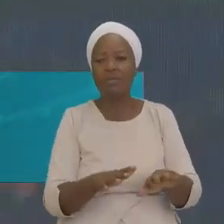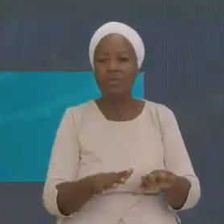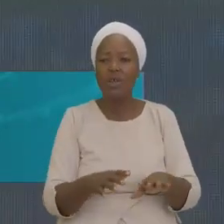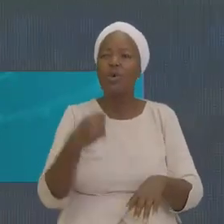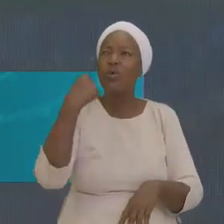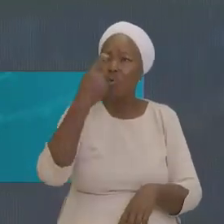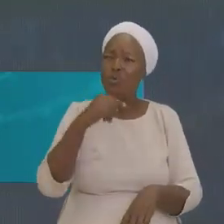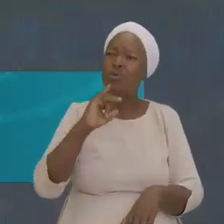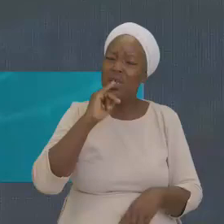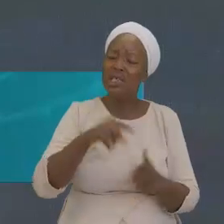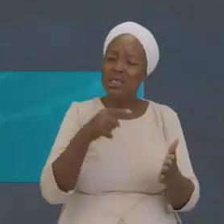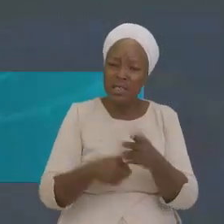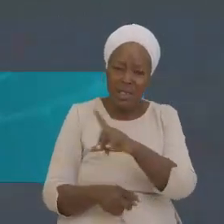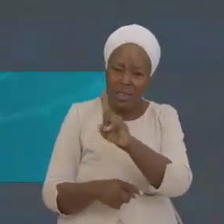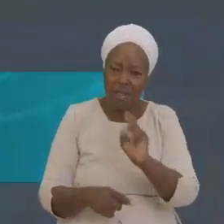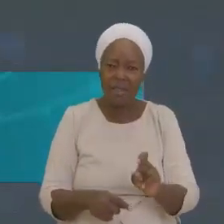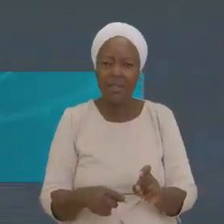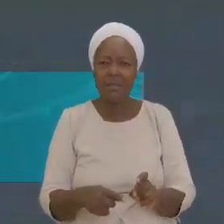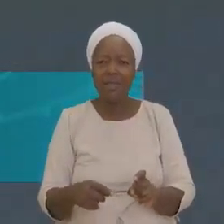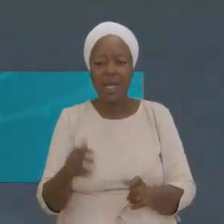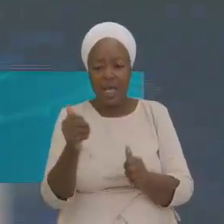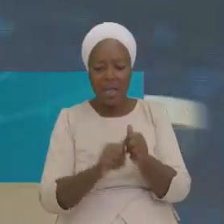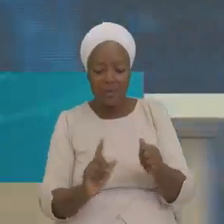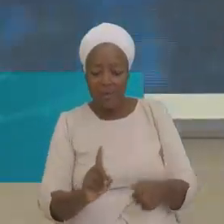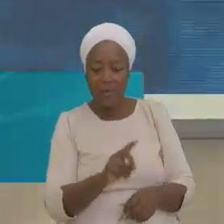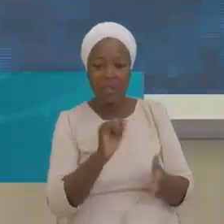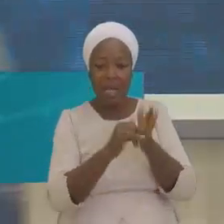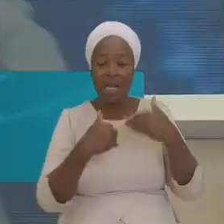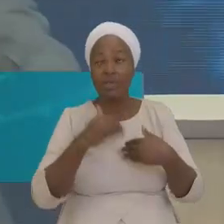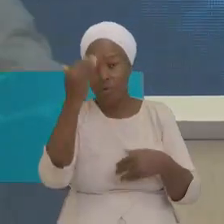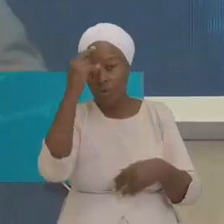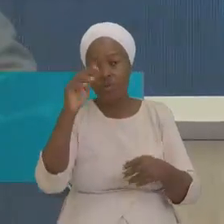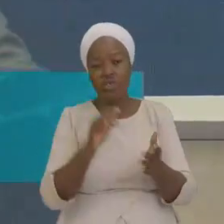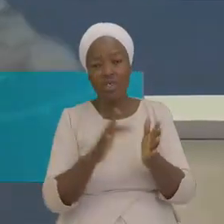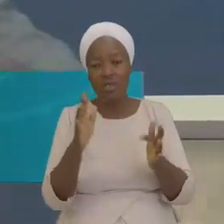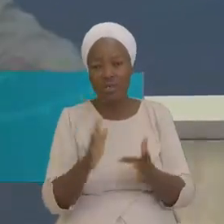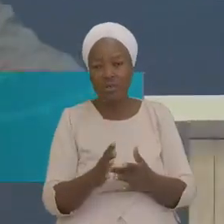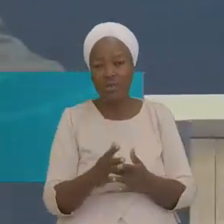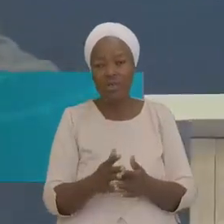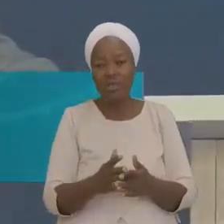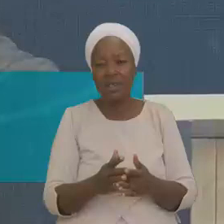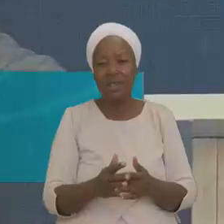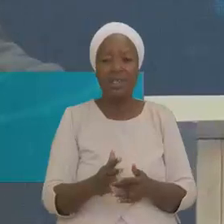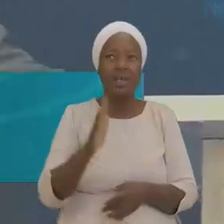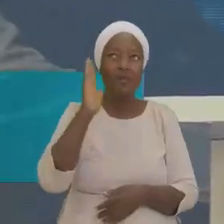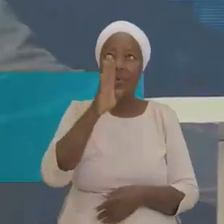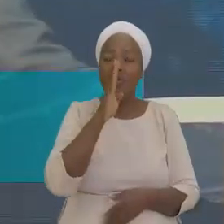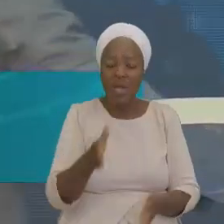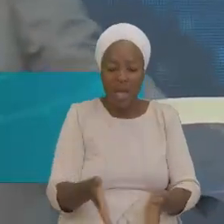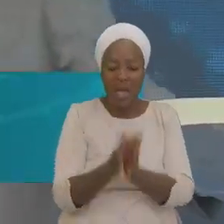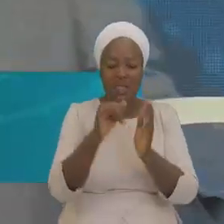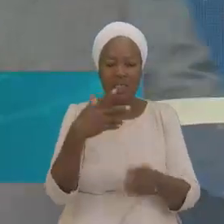is this? Everyone that has known Jesus will be asking the